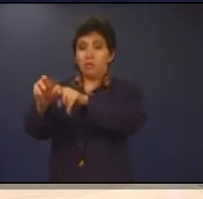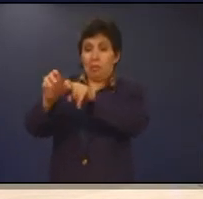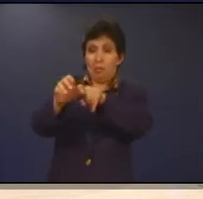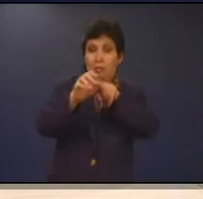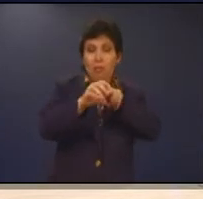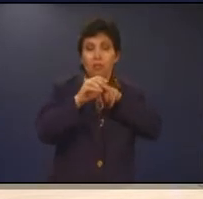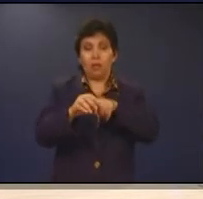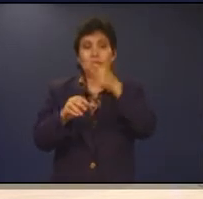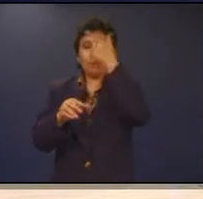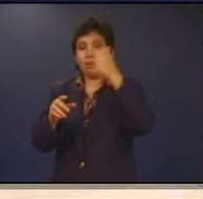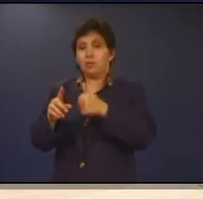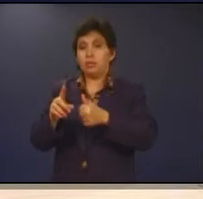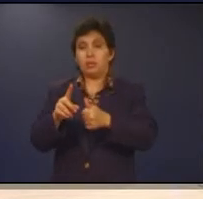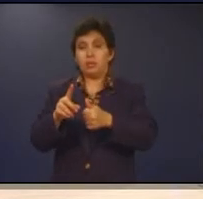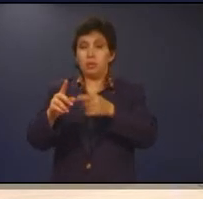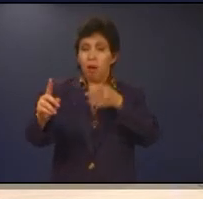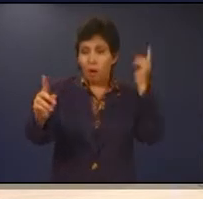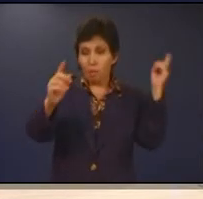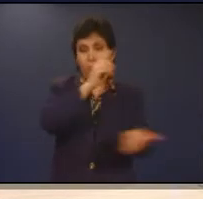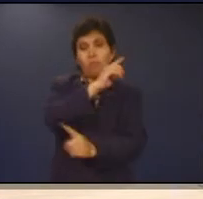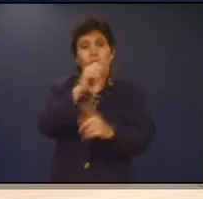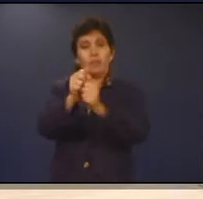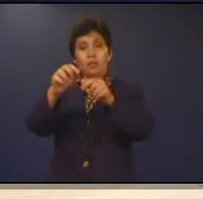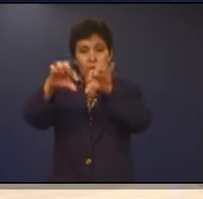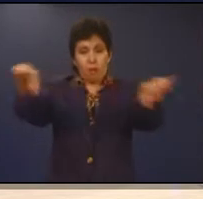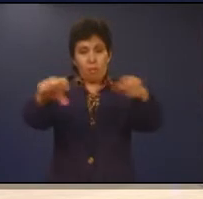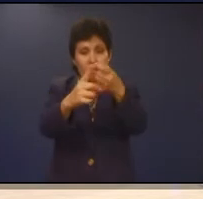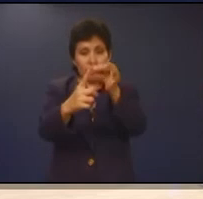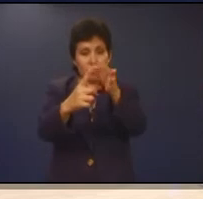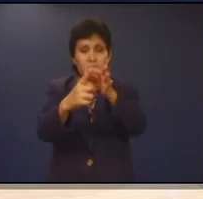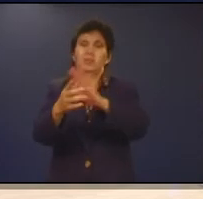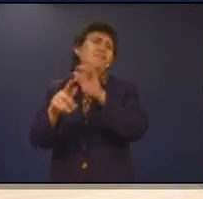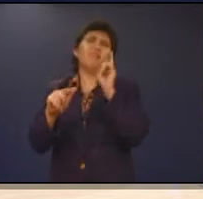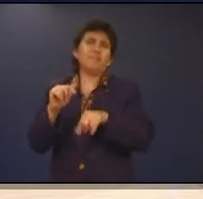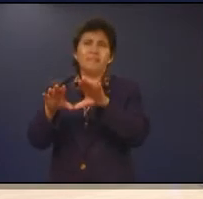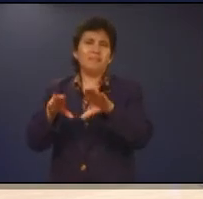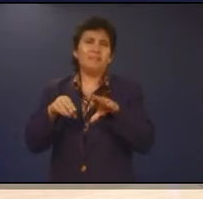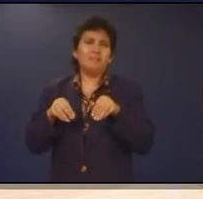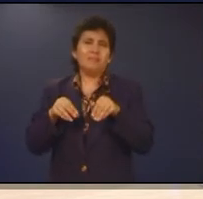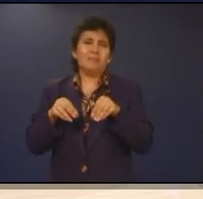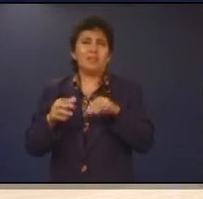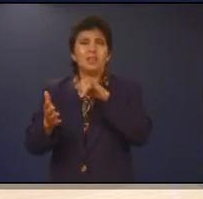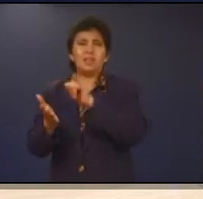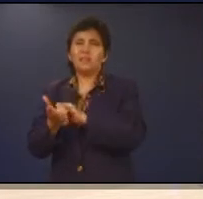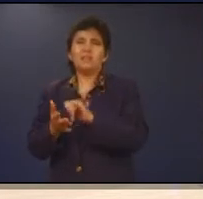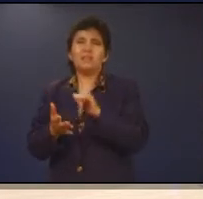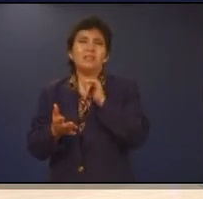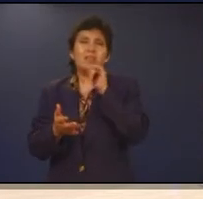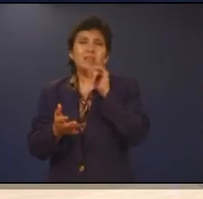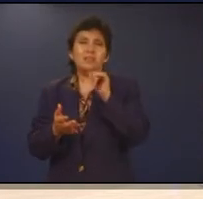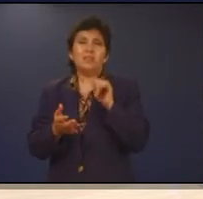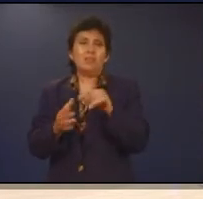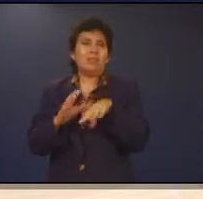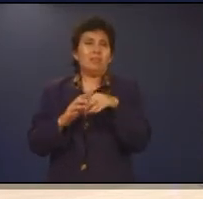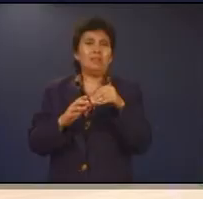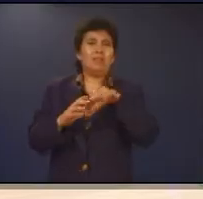attract iron onto his body. Now these are some of the explanations that we can't really accept because it's just not common. It's not